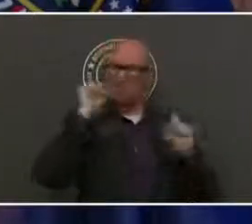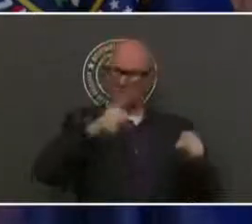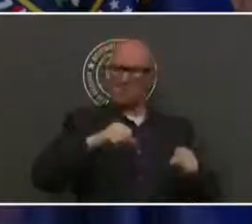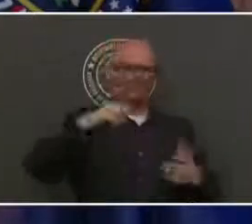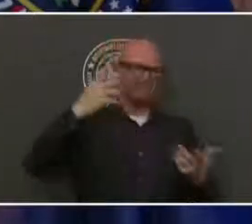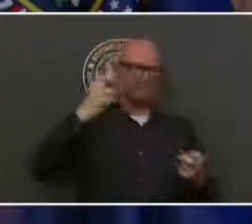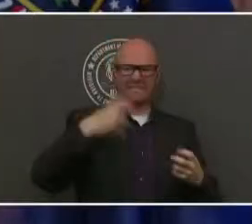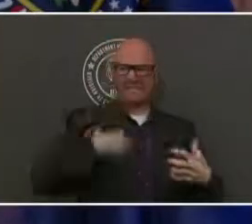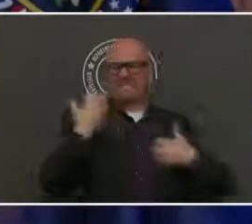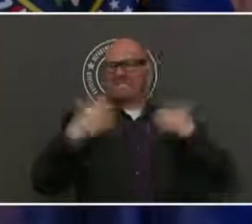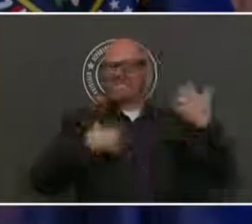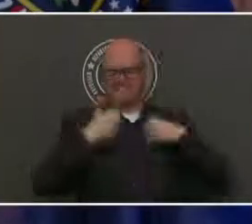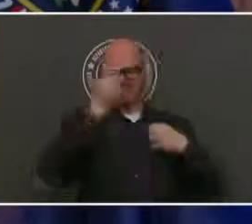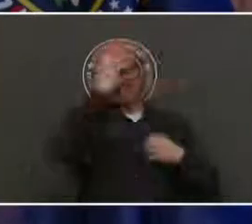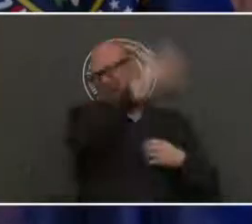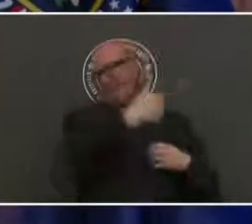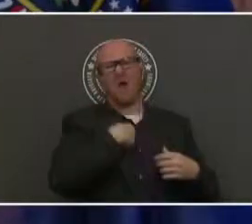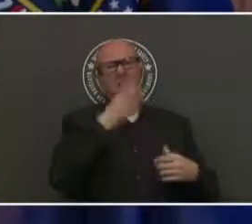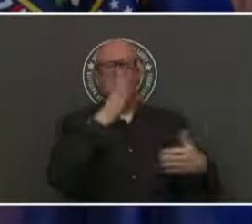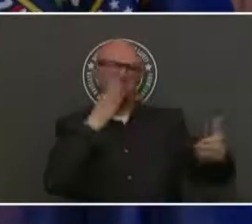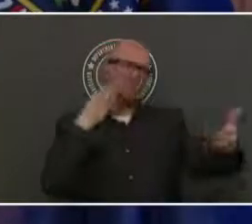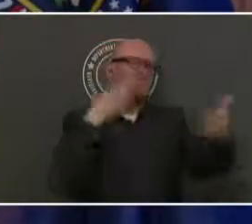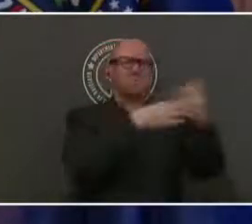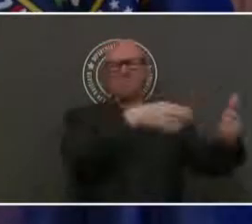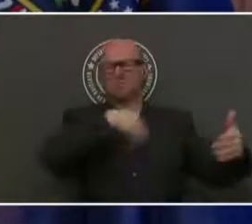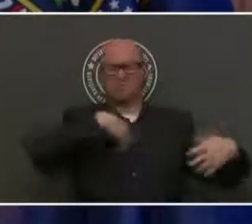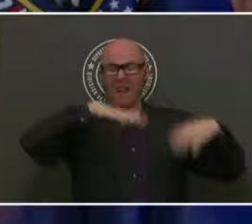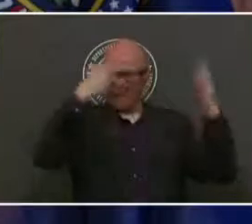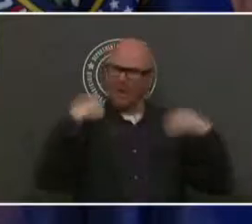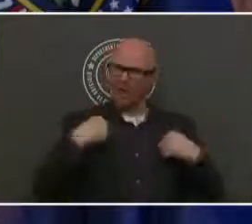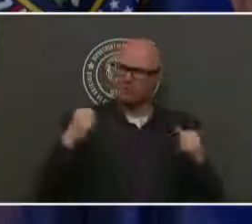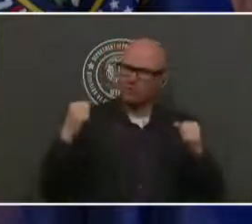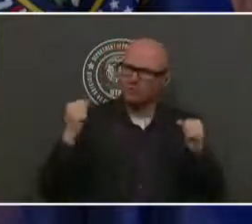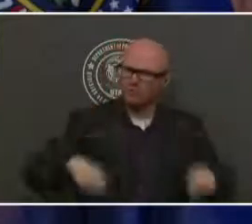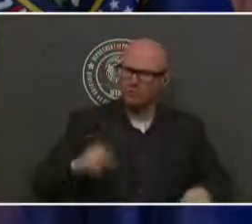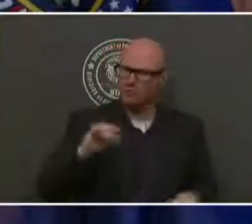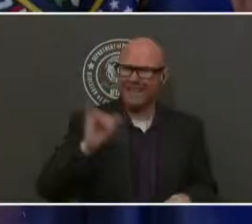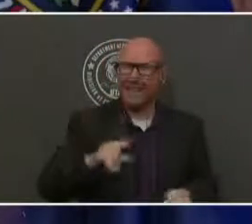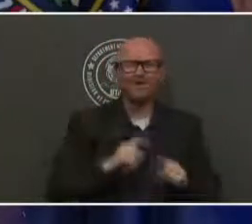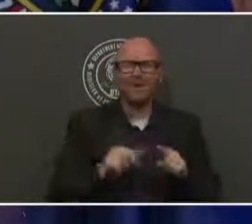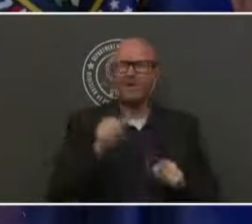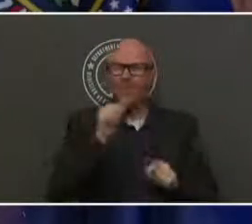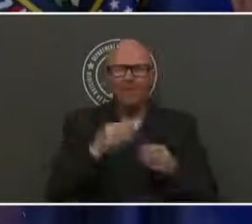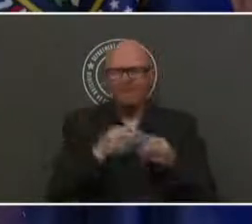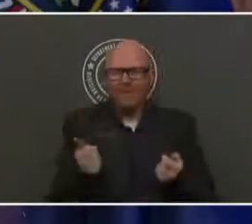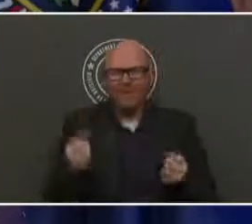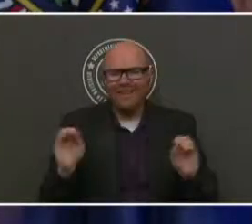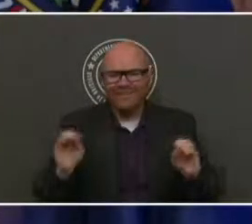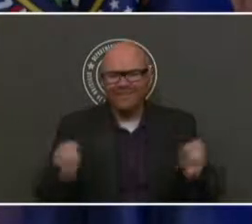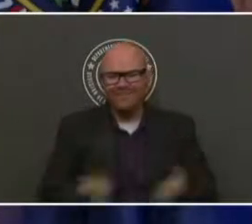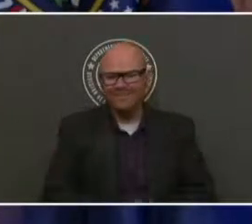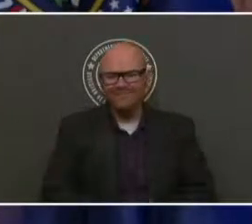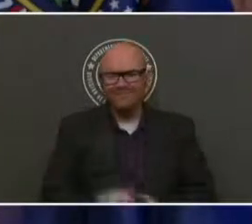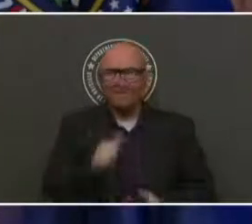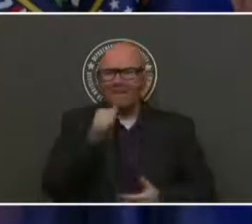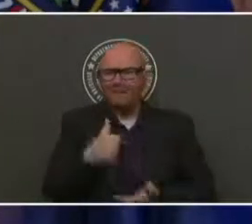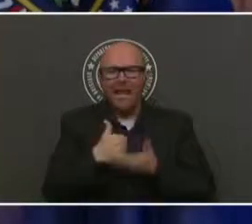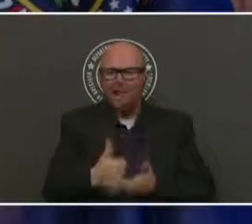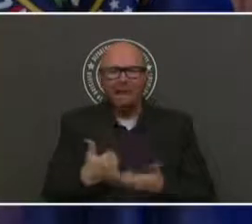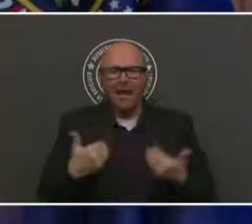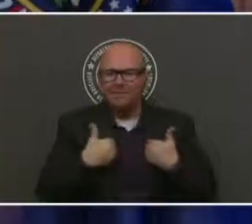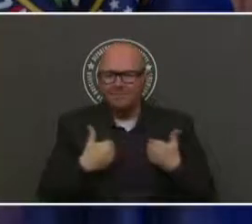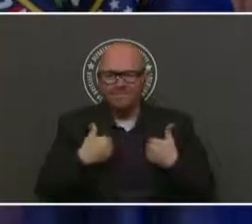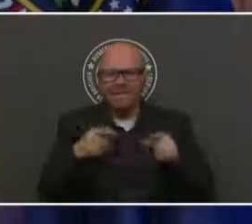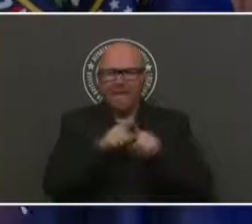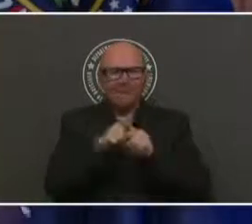say, we'll see you in court if you try to do this. That's not helpful. It's not it's not